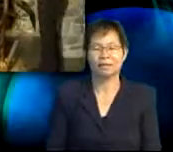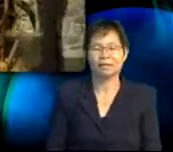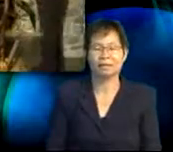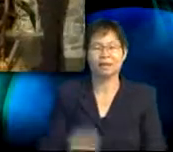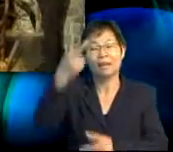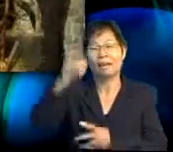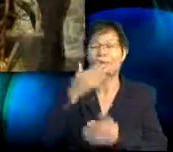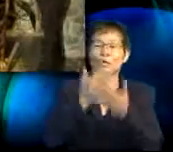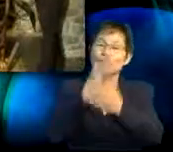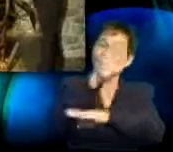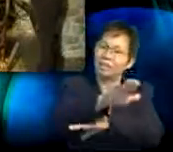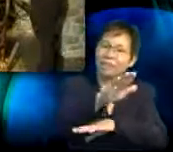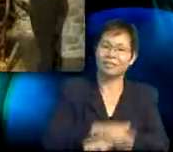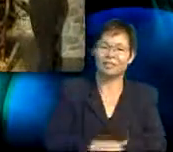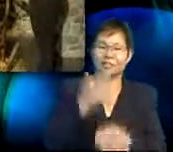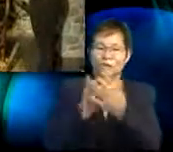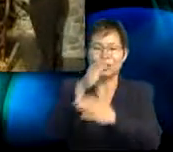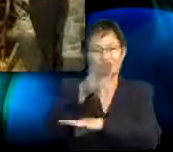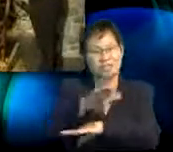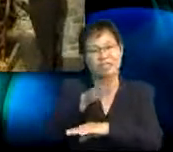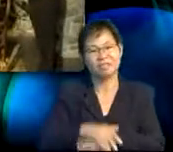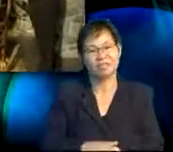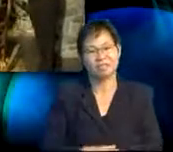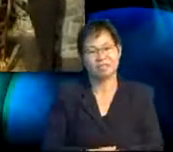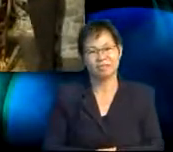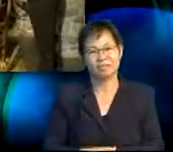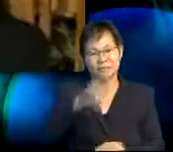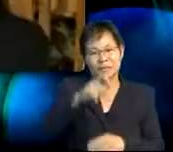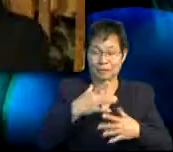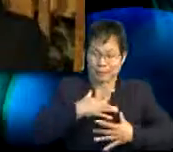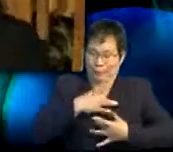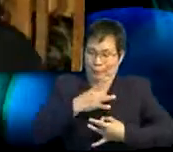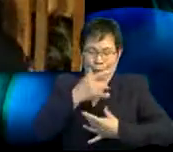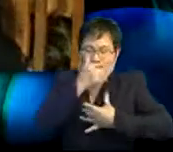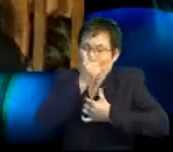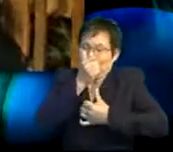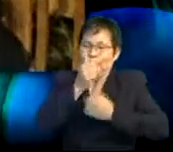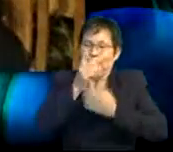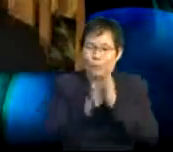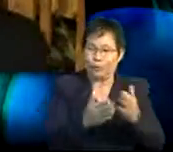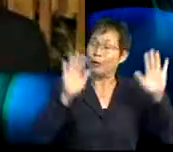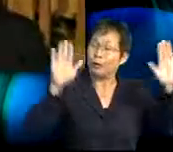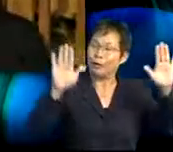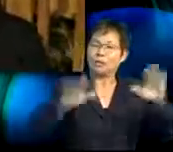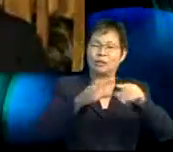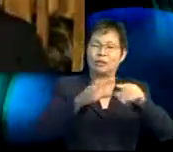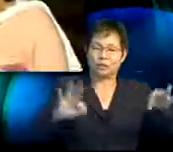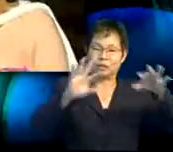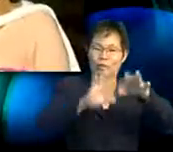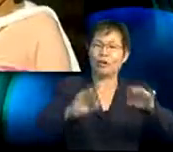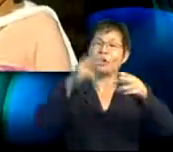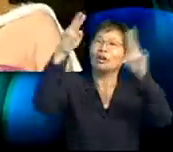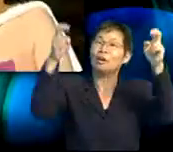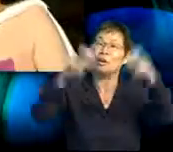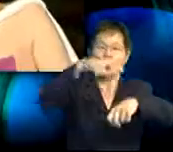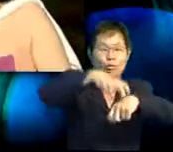Hi, good evening. Good evening. Must be an interesting book. Yes, a great story called Potato People.